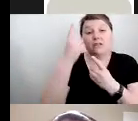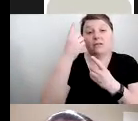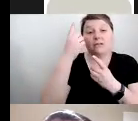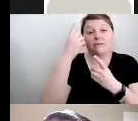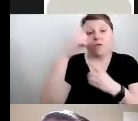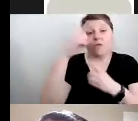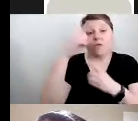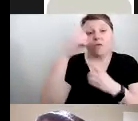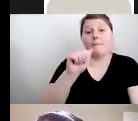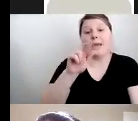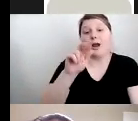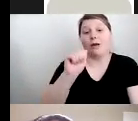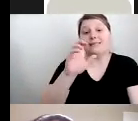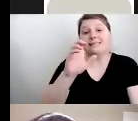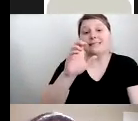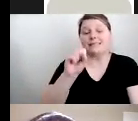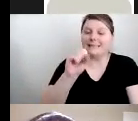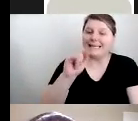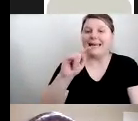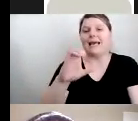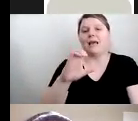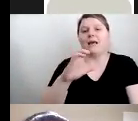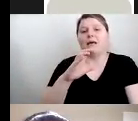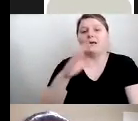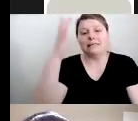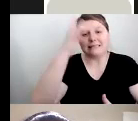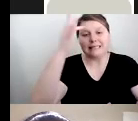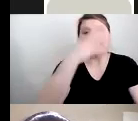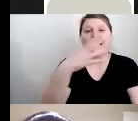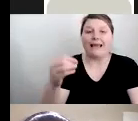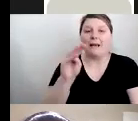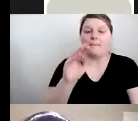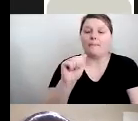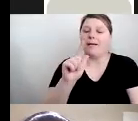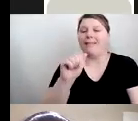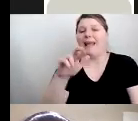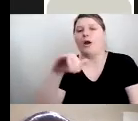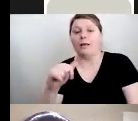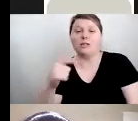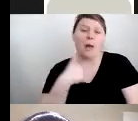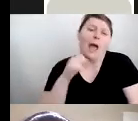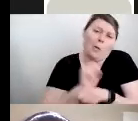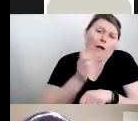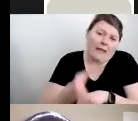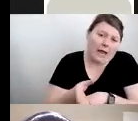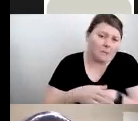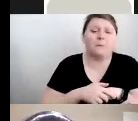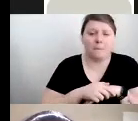Malaria. And so that's where I live, that's where I work. And so no more organizational charts, I promise you.